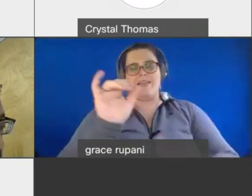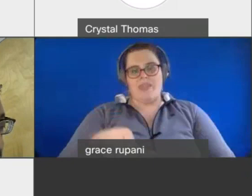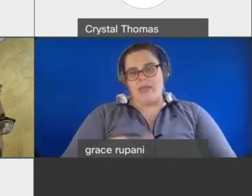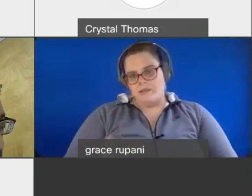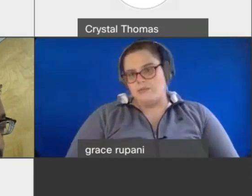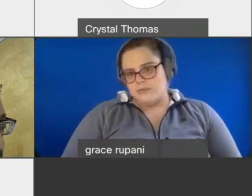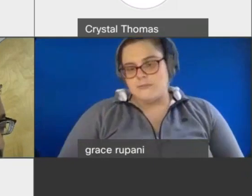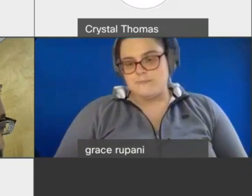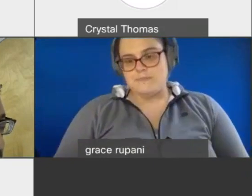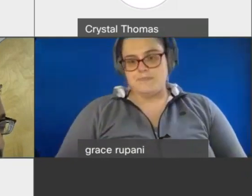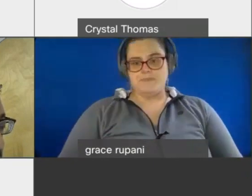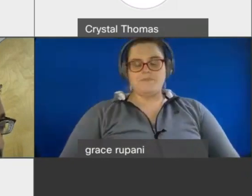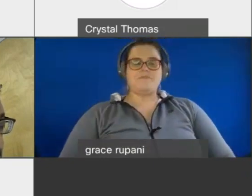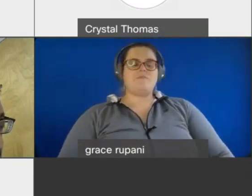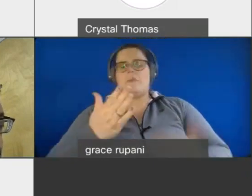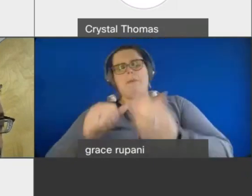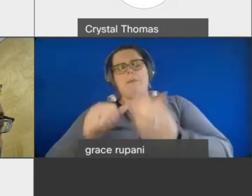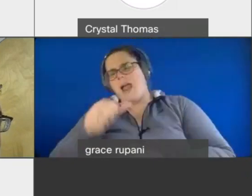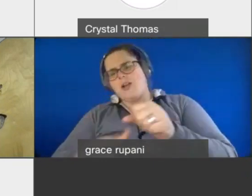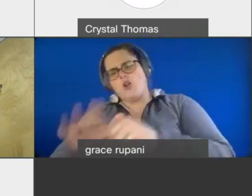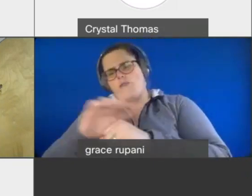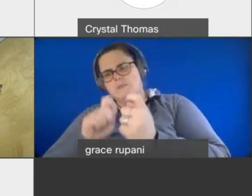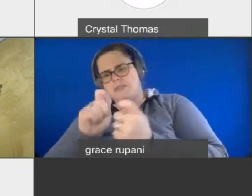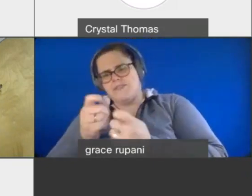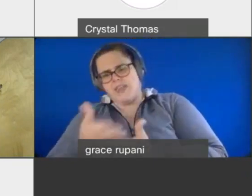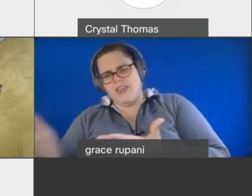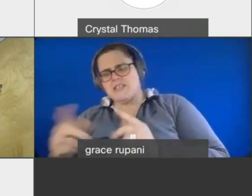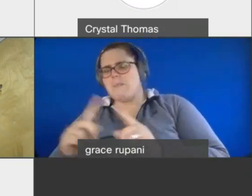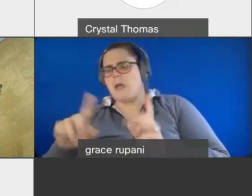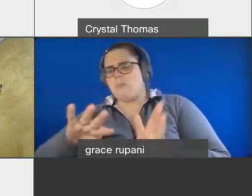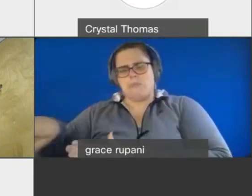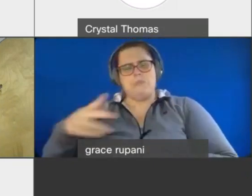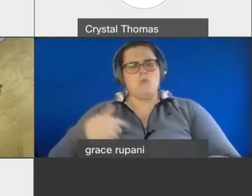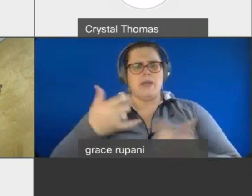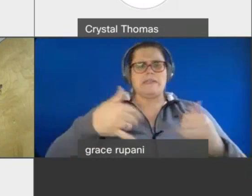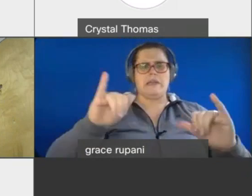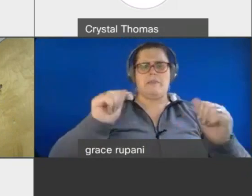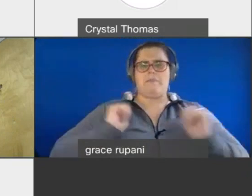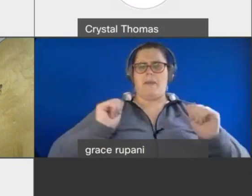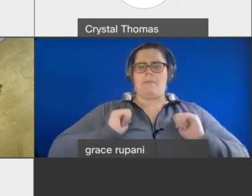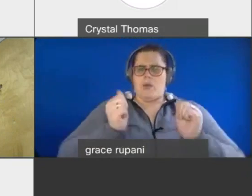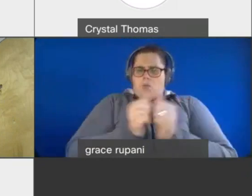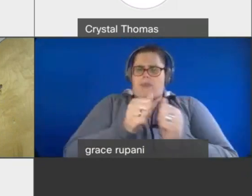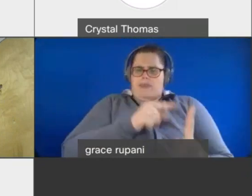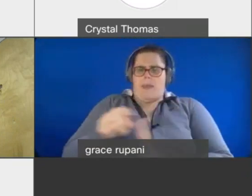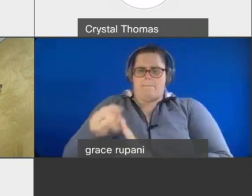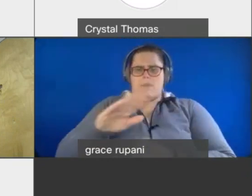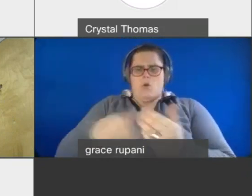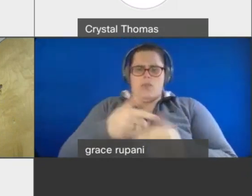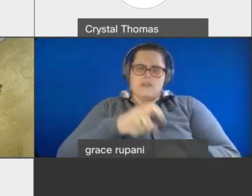COVID-specific items. CPAC meetings, we have realized that when effectively